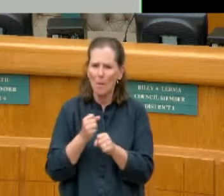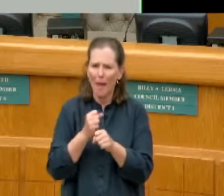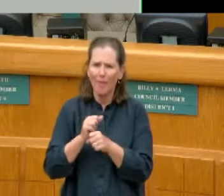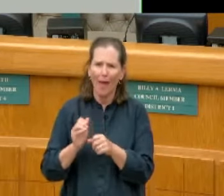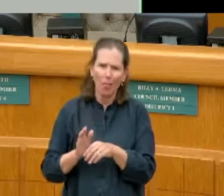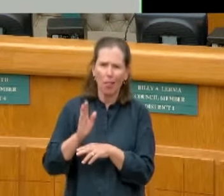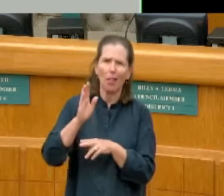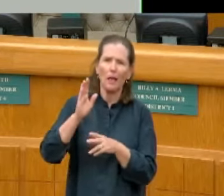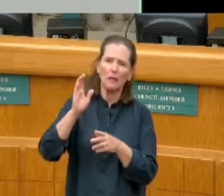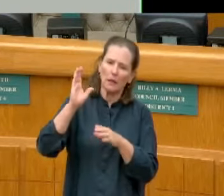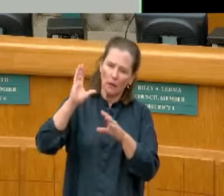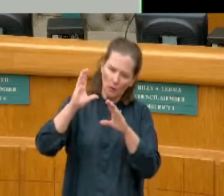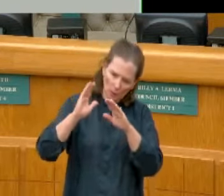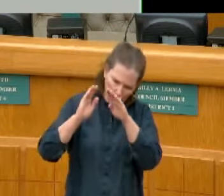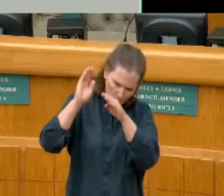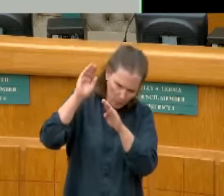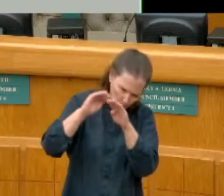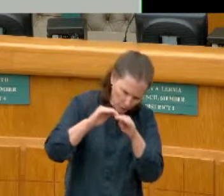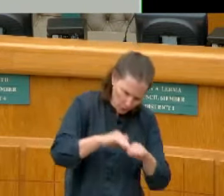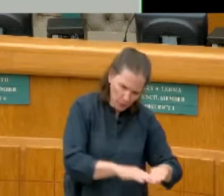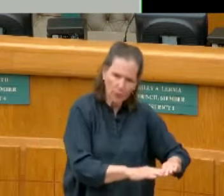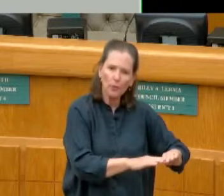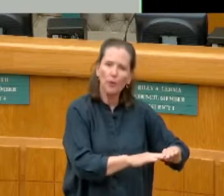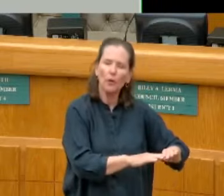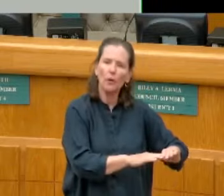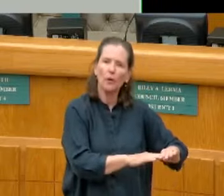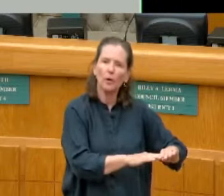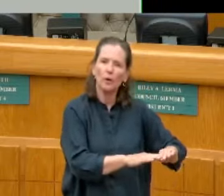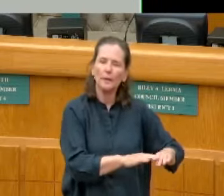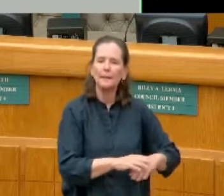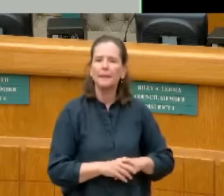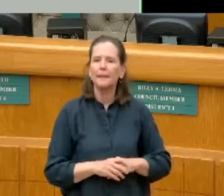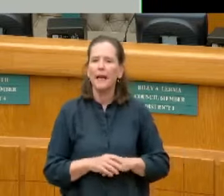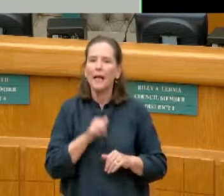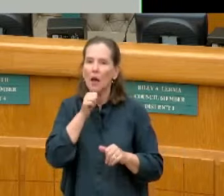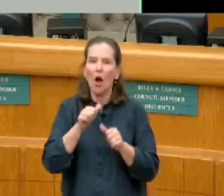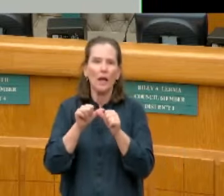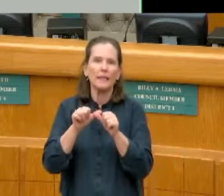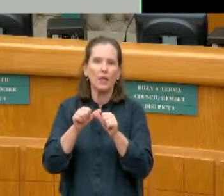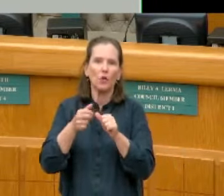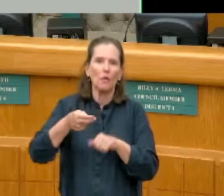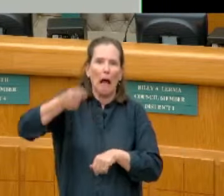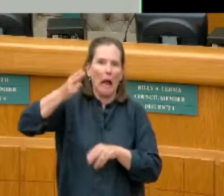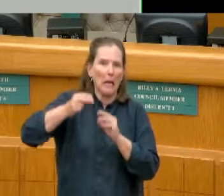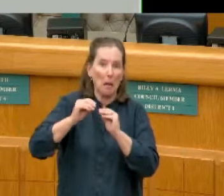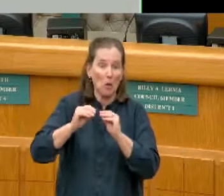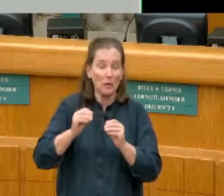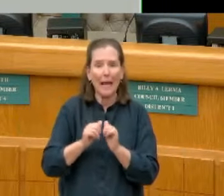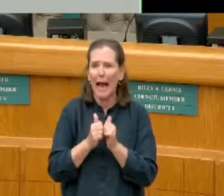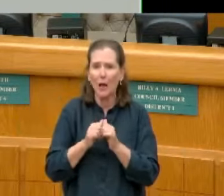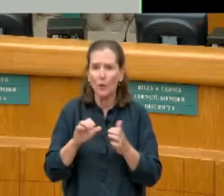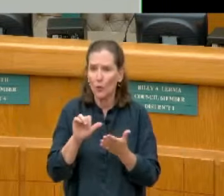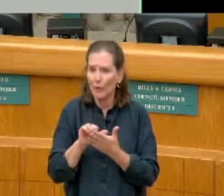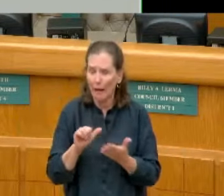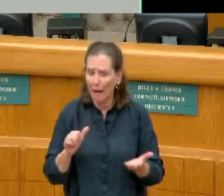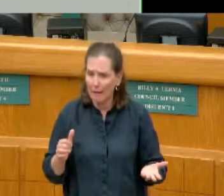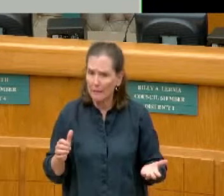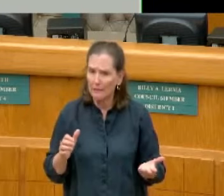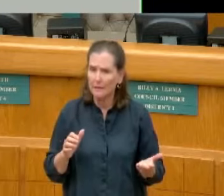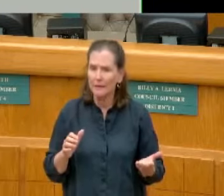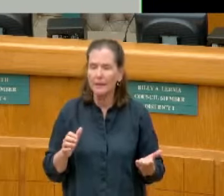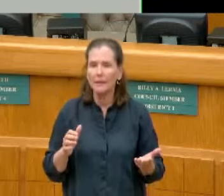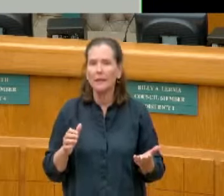that the rest of this wave doesn't become a very powerful, thick wave like a surfer would look for? We're not looking for a good surfing wave with COVID. We're